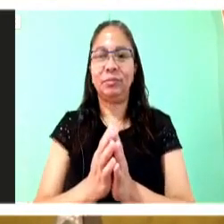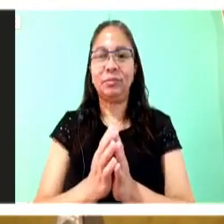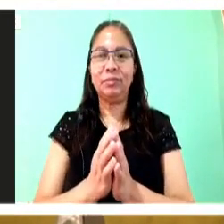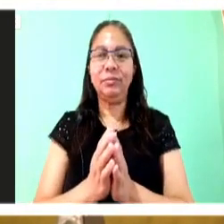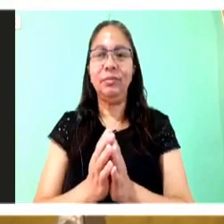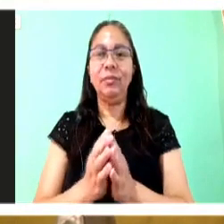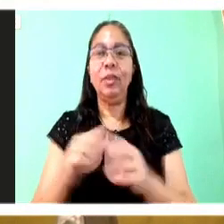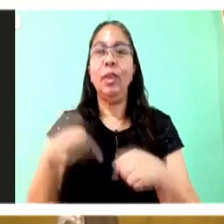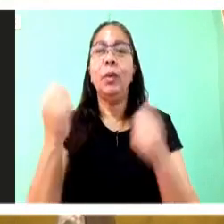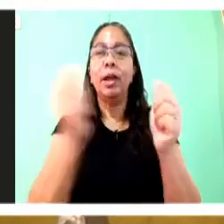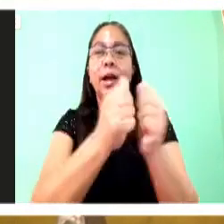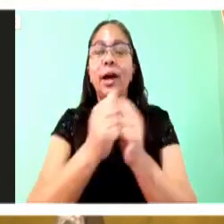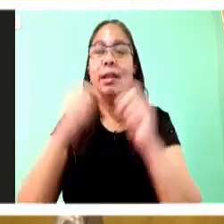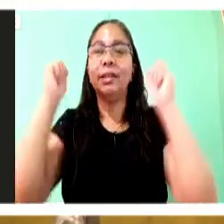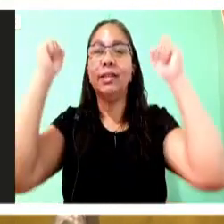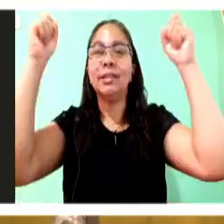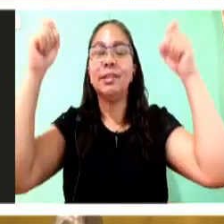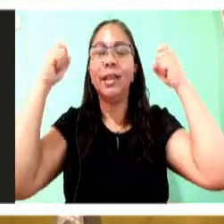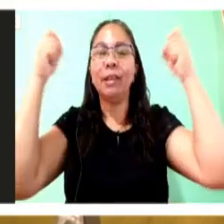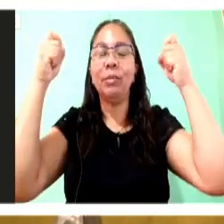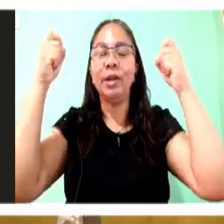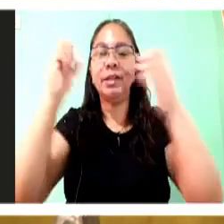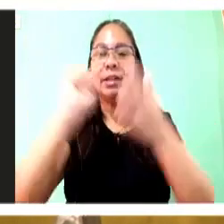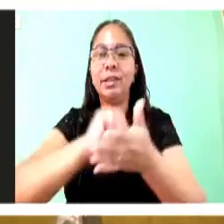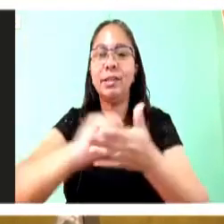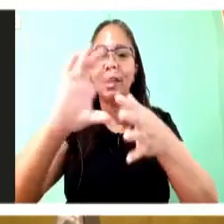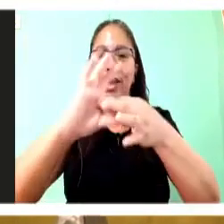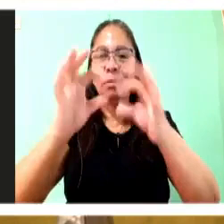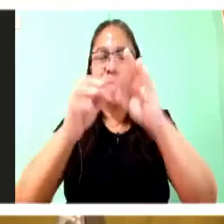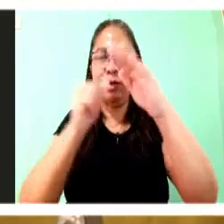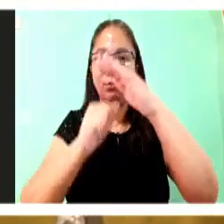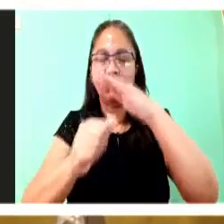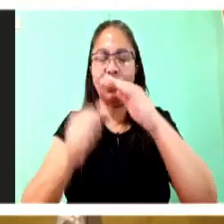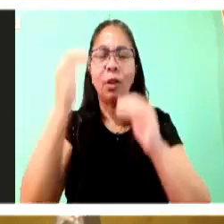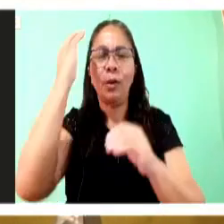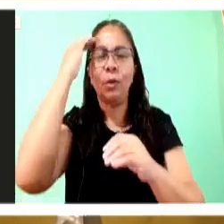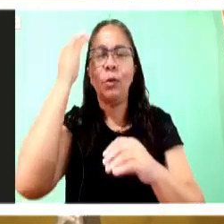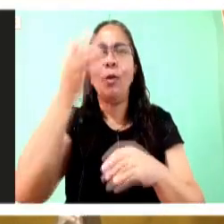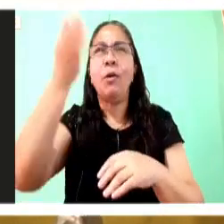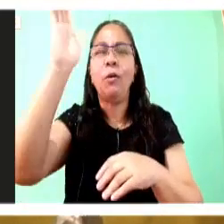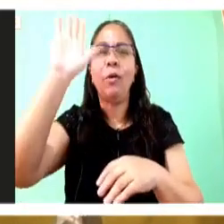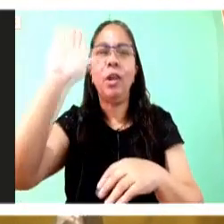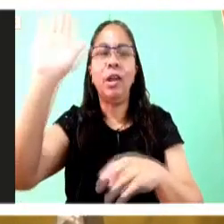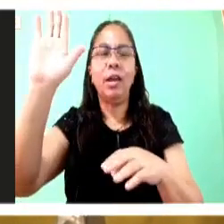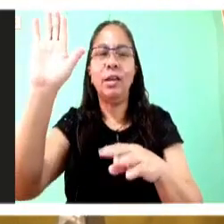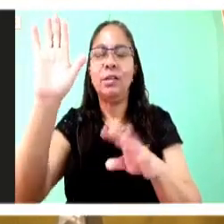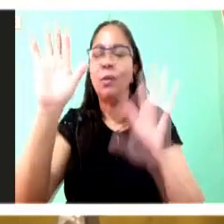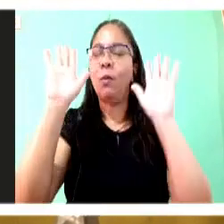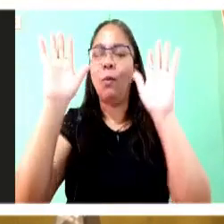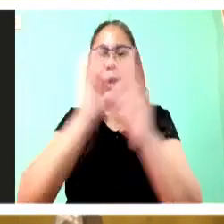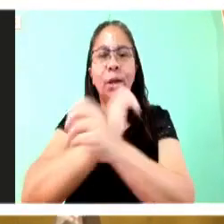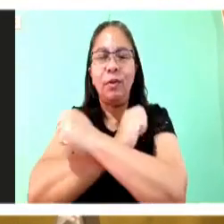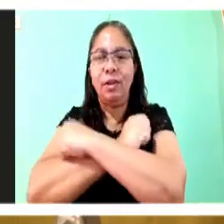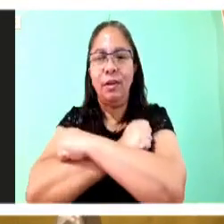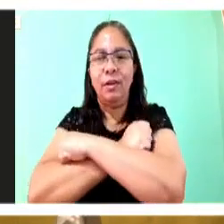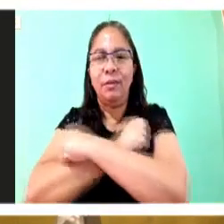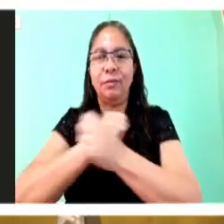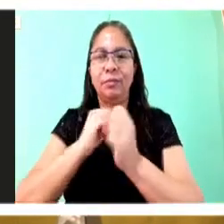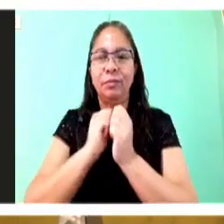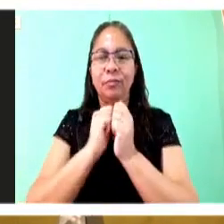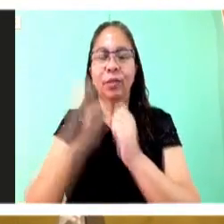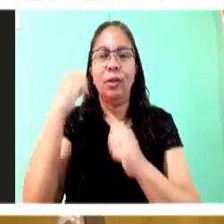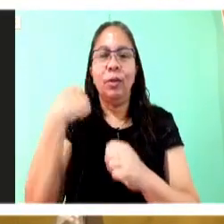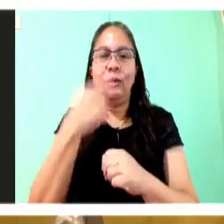to celebrate these sacred mysteries, knowing God's unsurpassable love, and knowing our